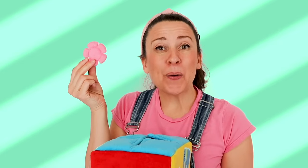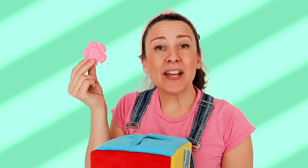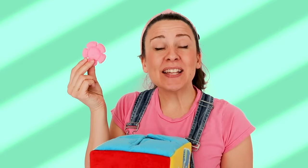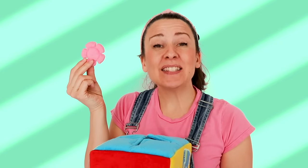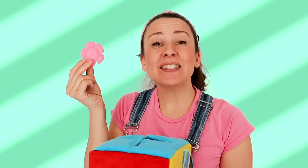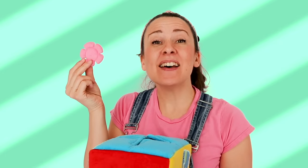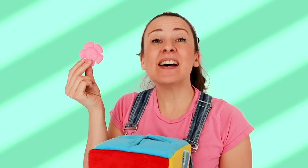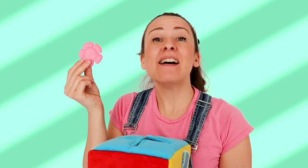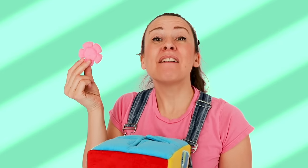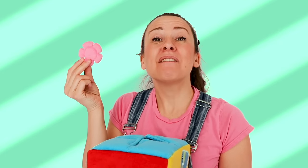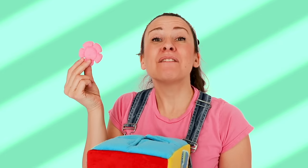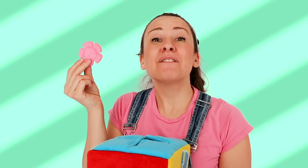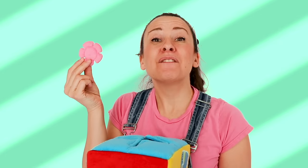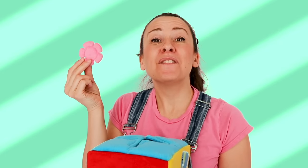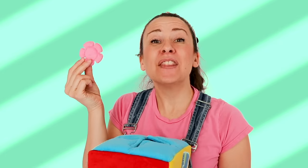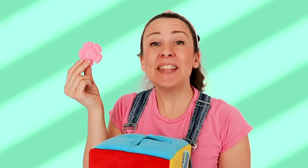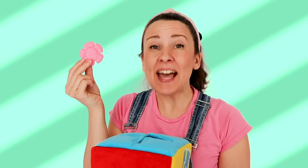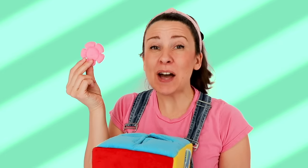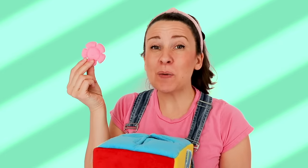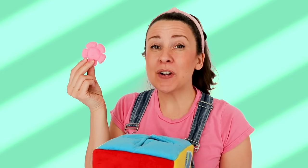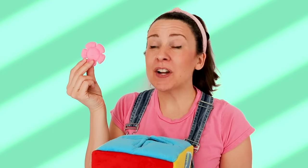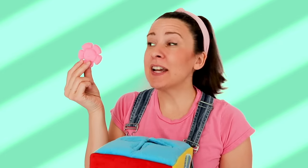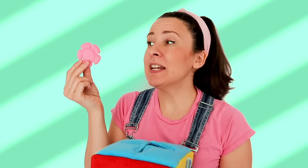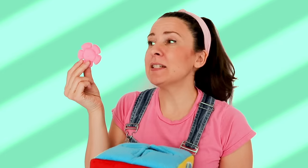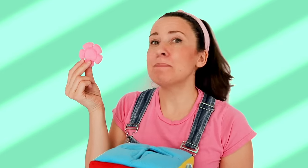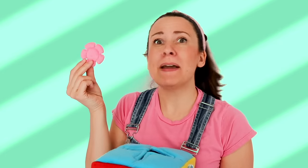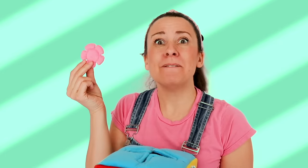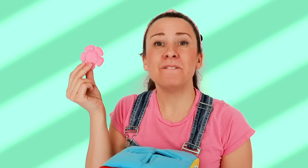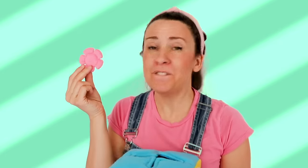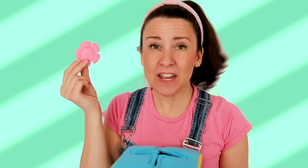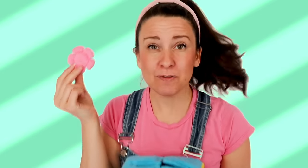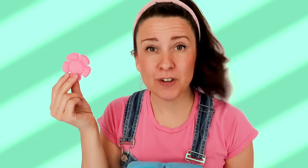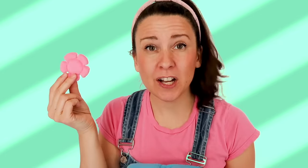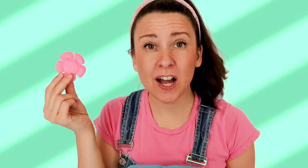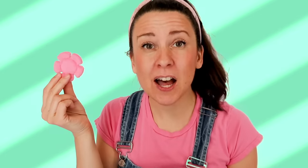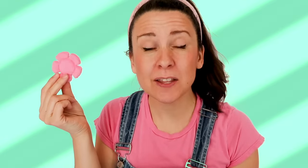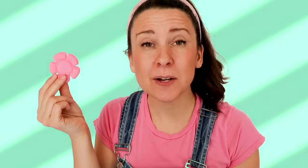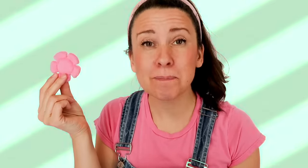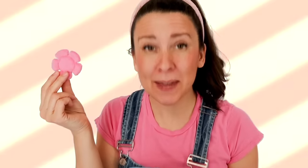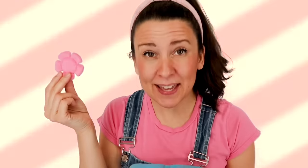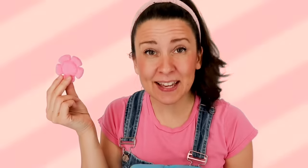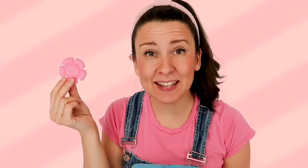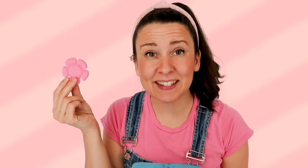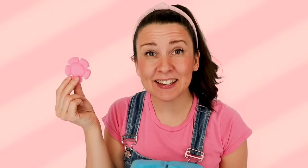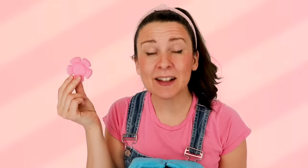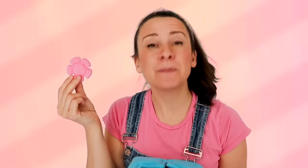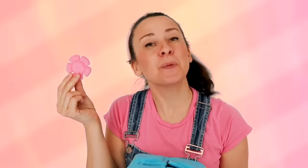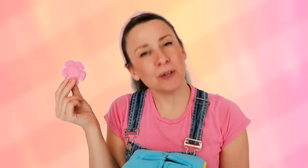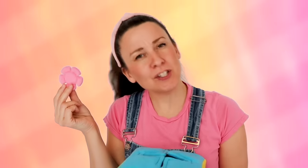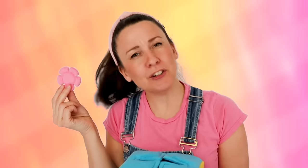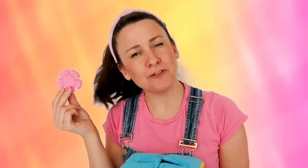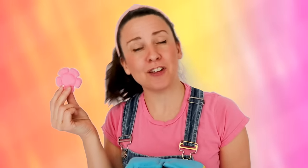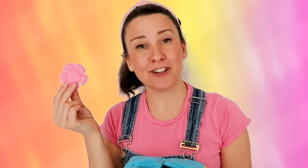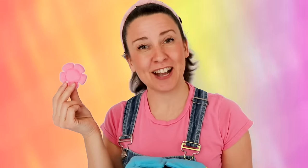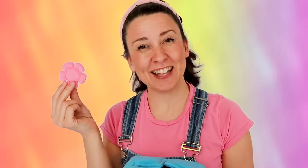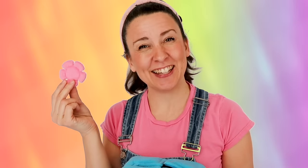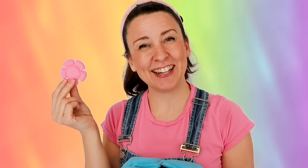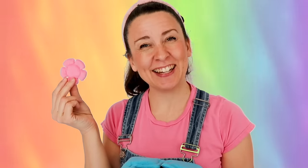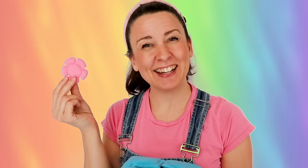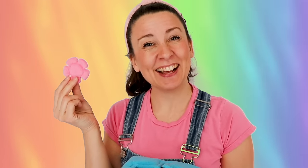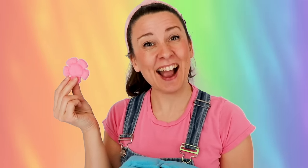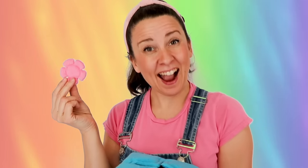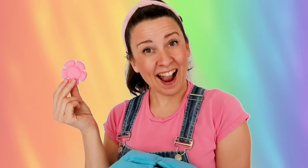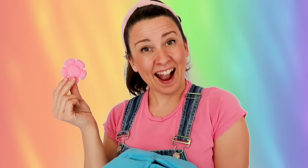Wow, it's a flower and it's my favorite color, pink. What's your favorite